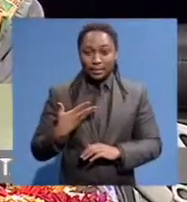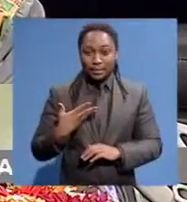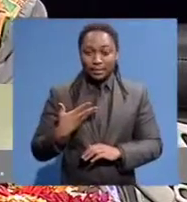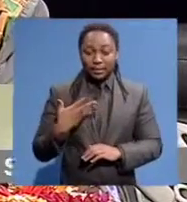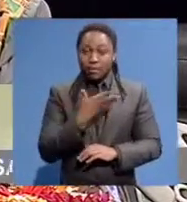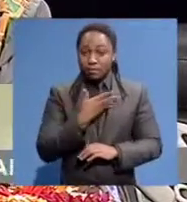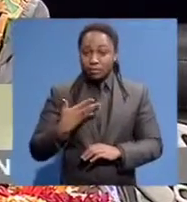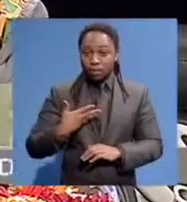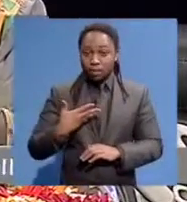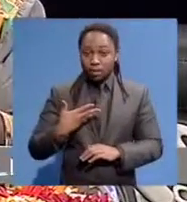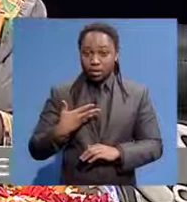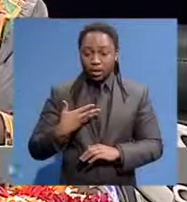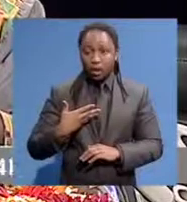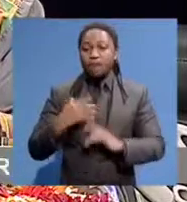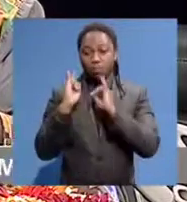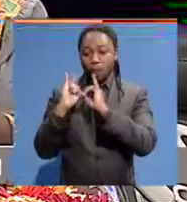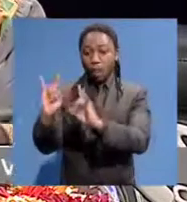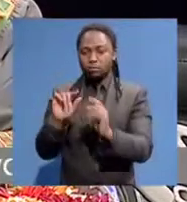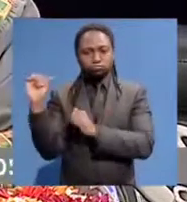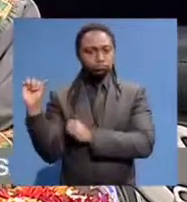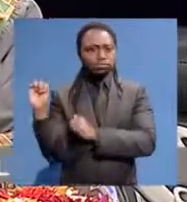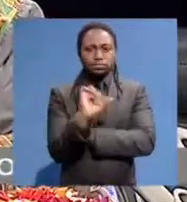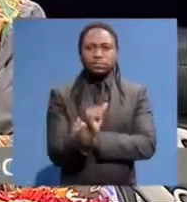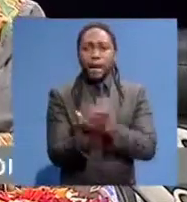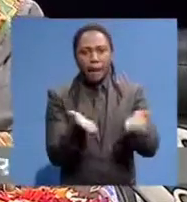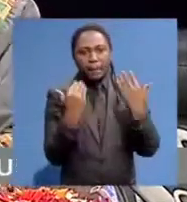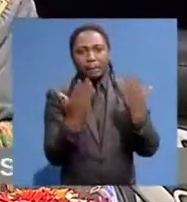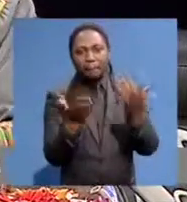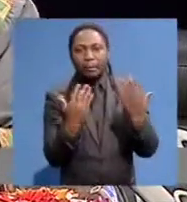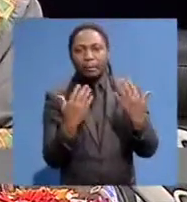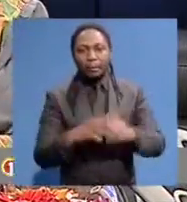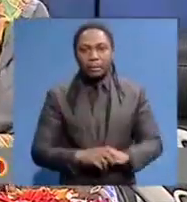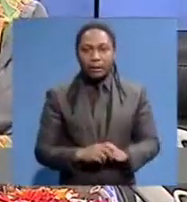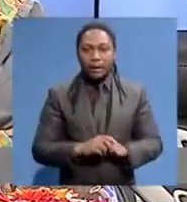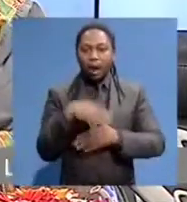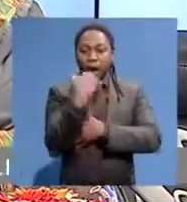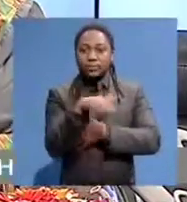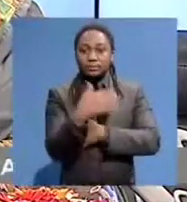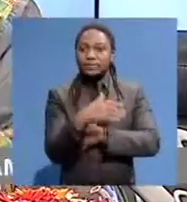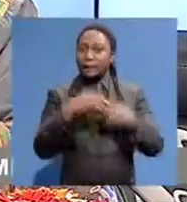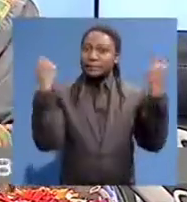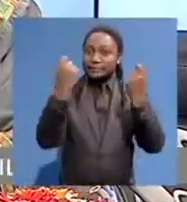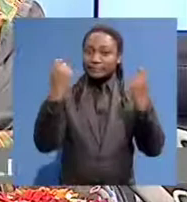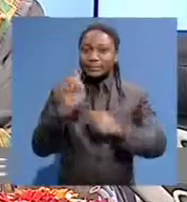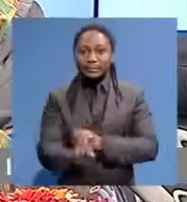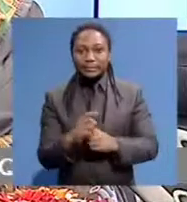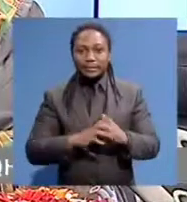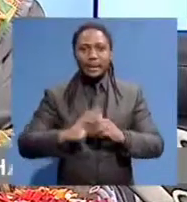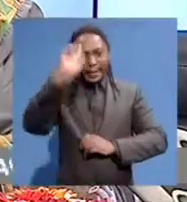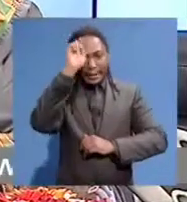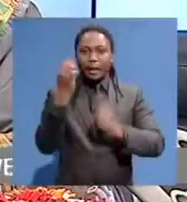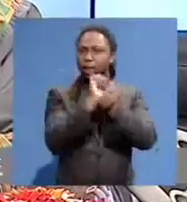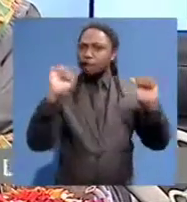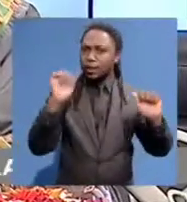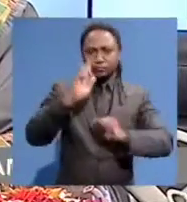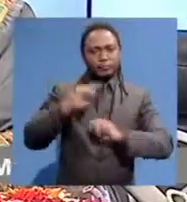just came from Funda Center, and she just rushed in and was like, hey, Arieng, Emelang, let's go outside, we'll celebrate Motoso Otsule, and we'll